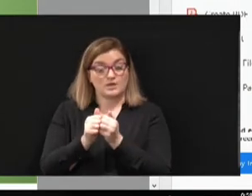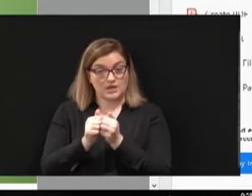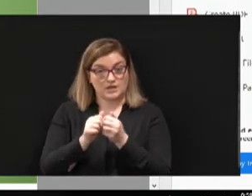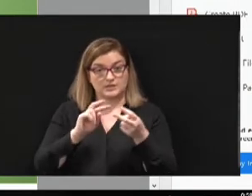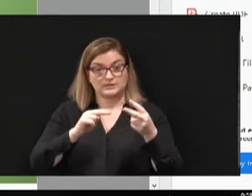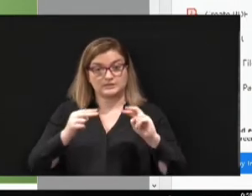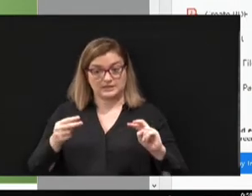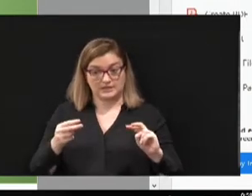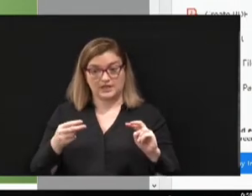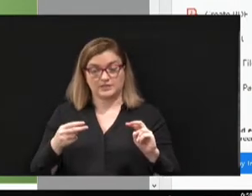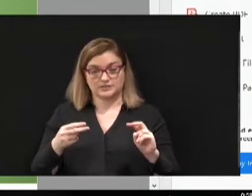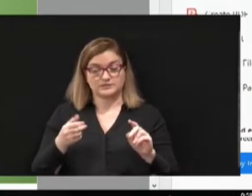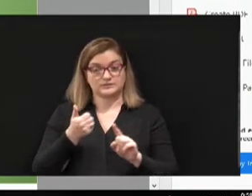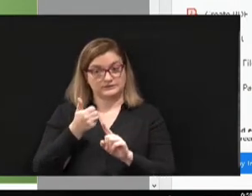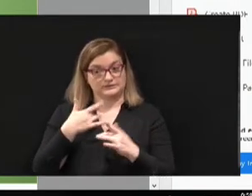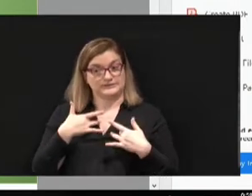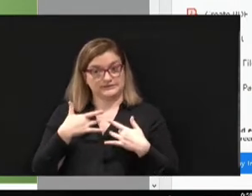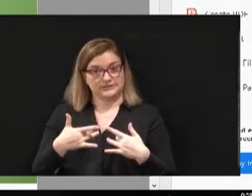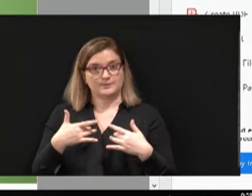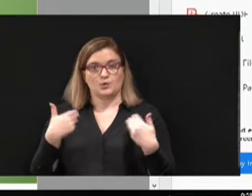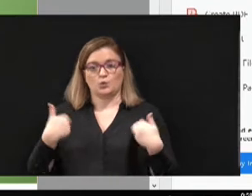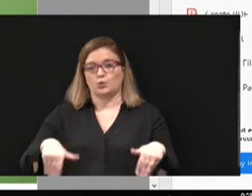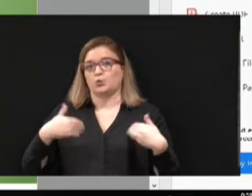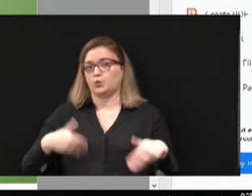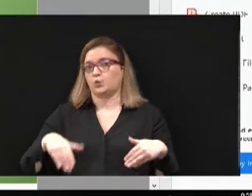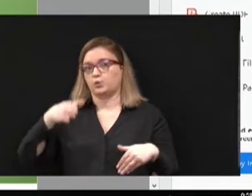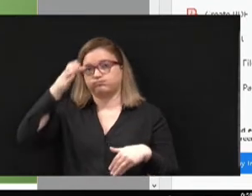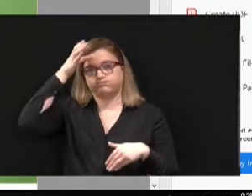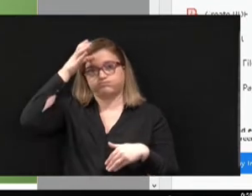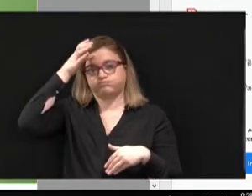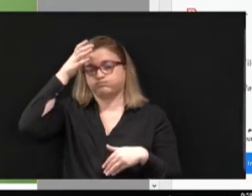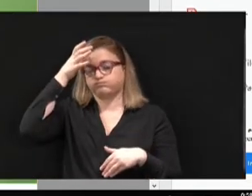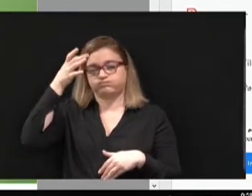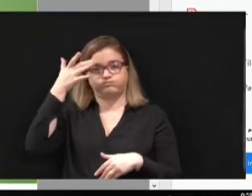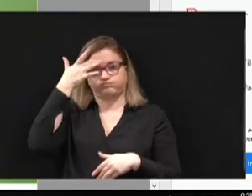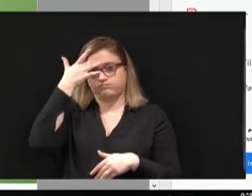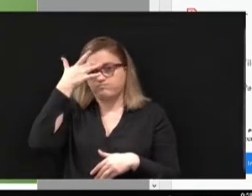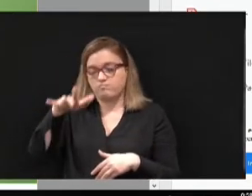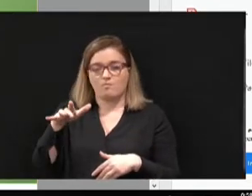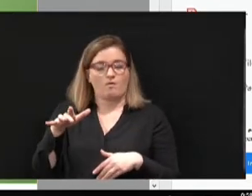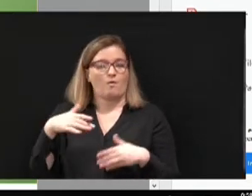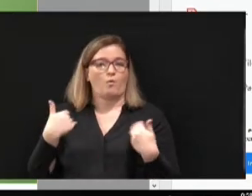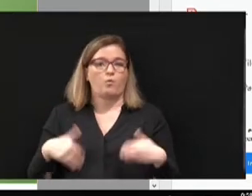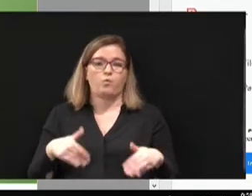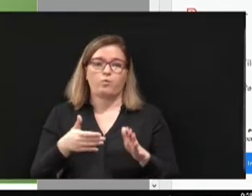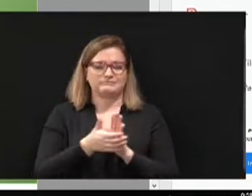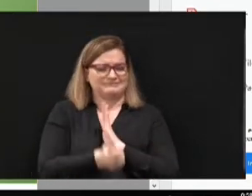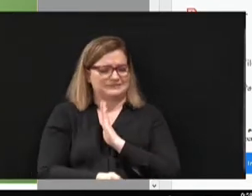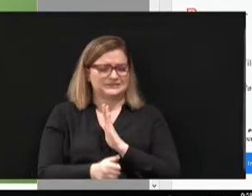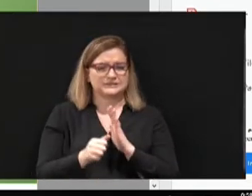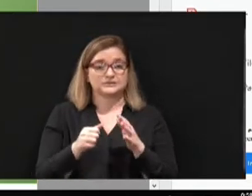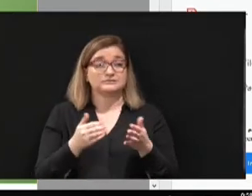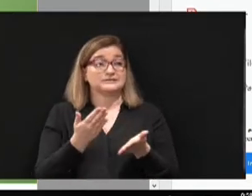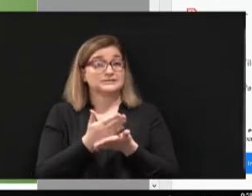at least one area. Many in music, many in art. There are those who are gifted